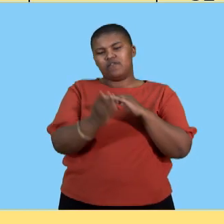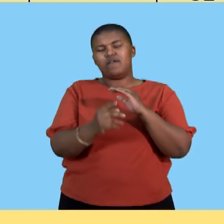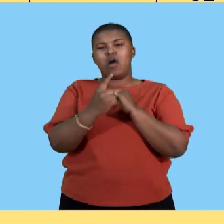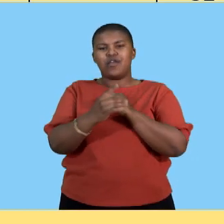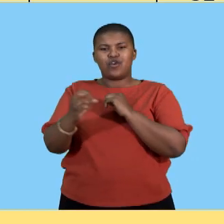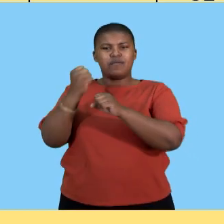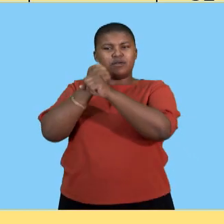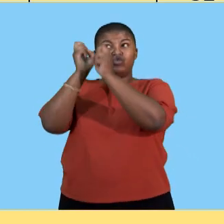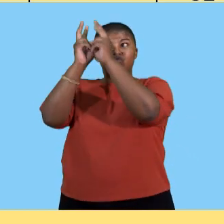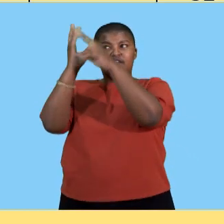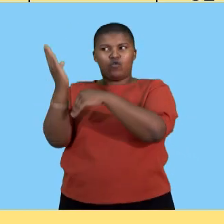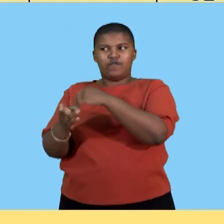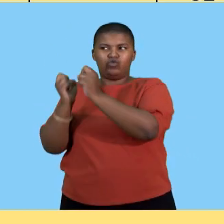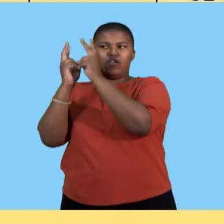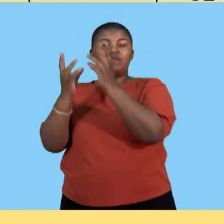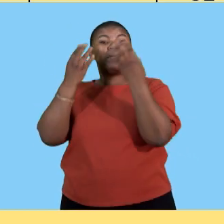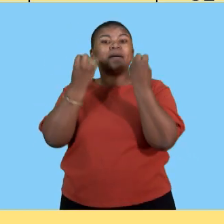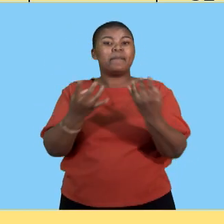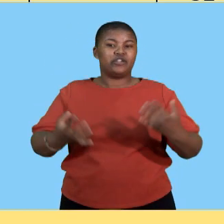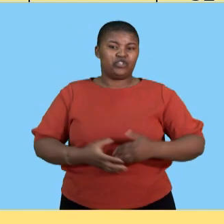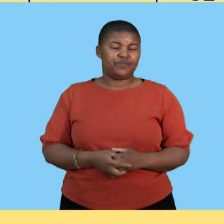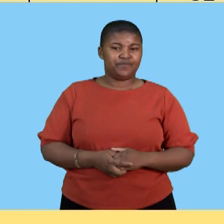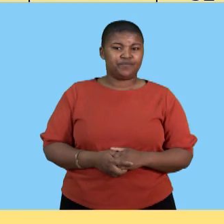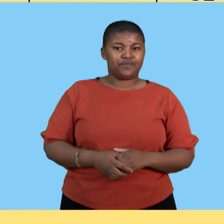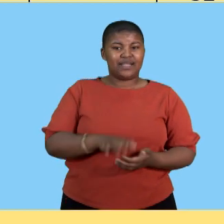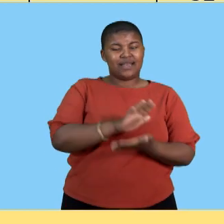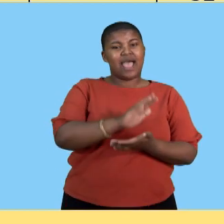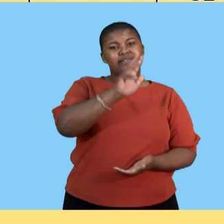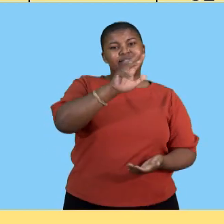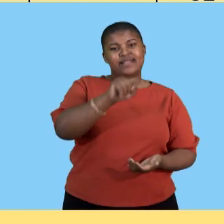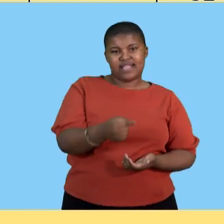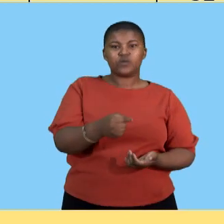12. How much do you then get? You get